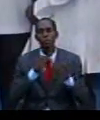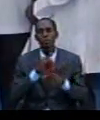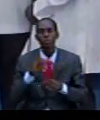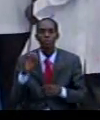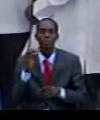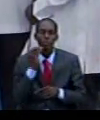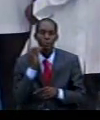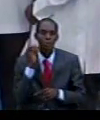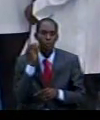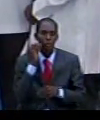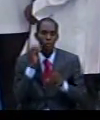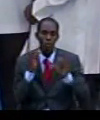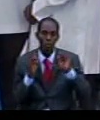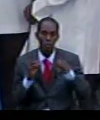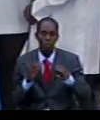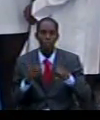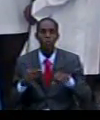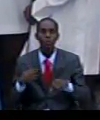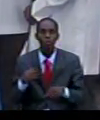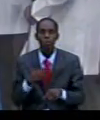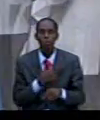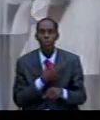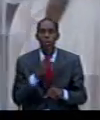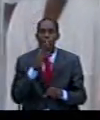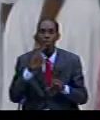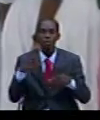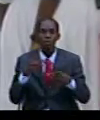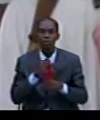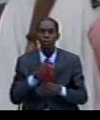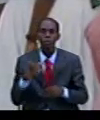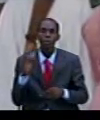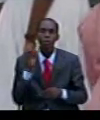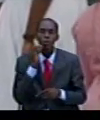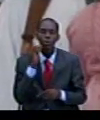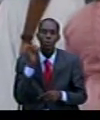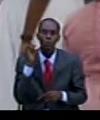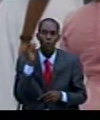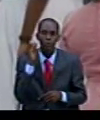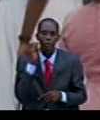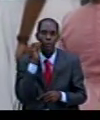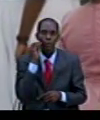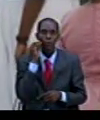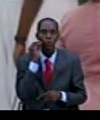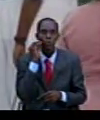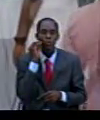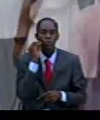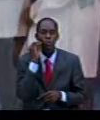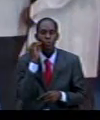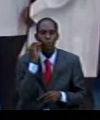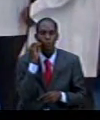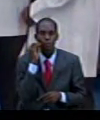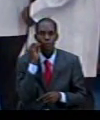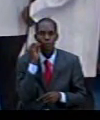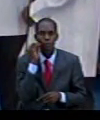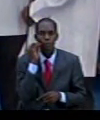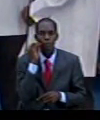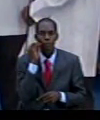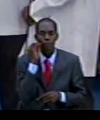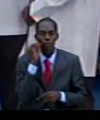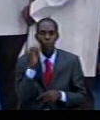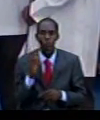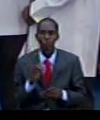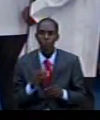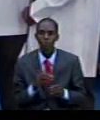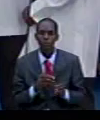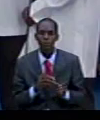home. Yes, we're going home. Jordan,